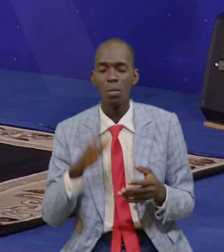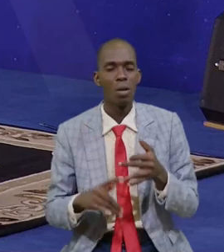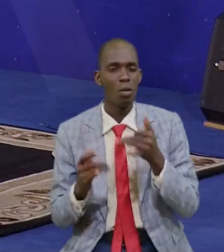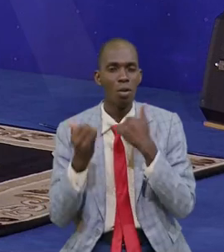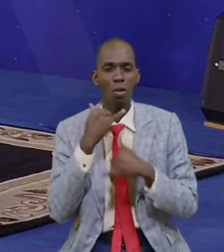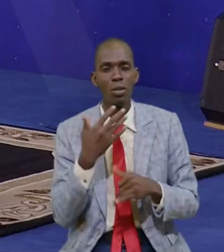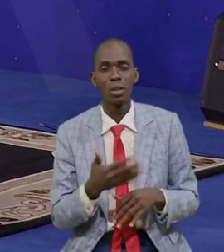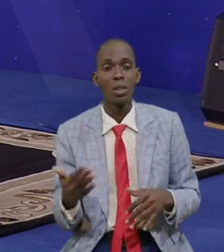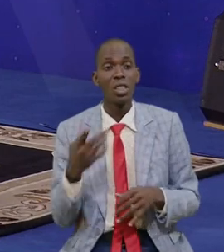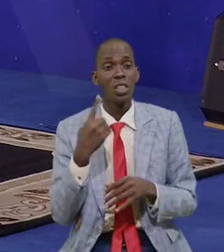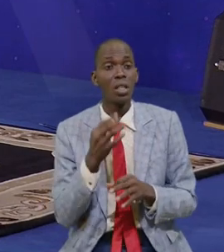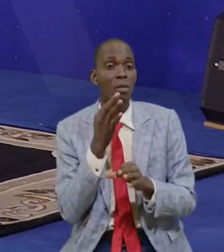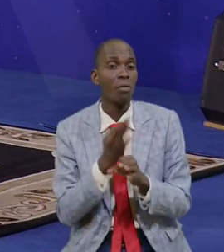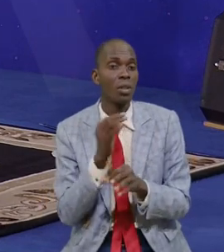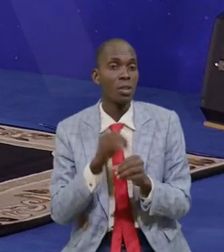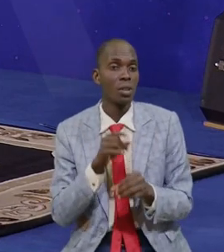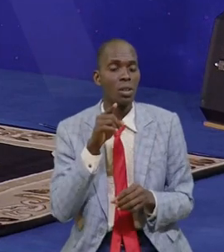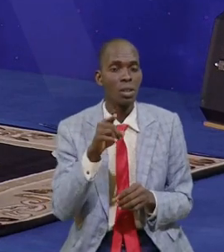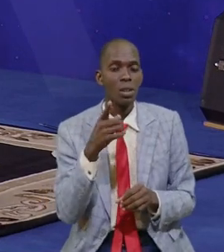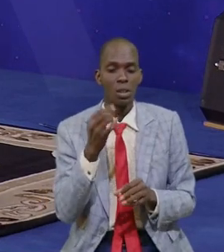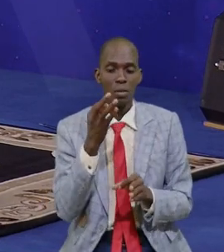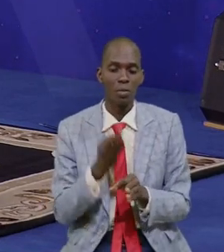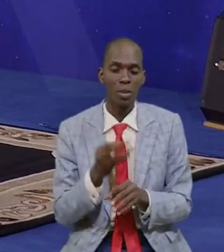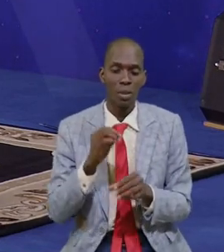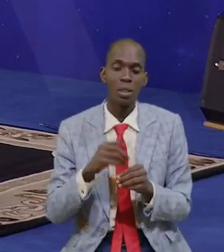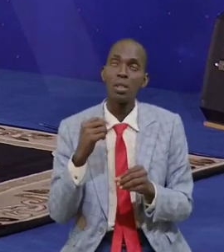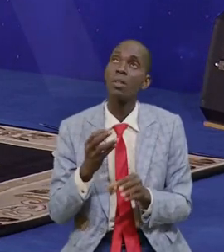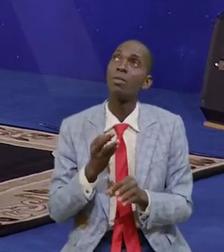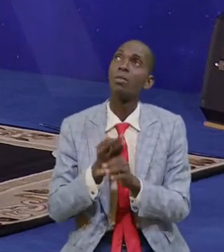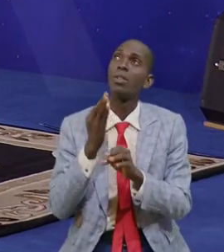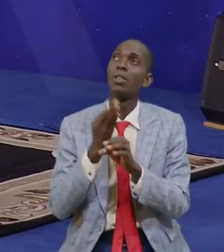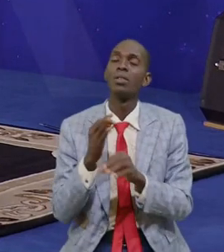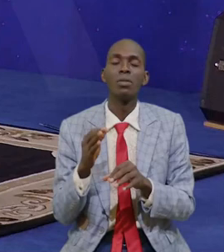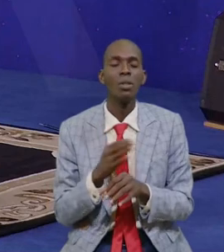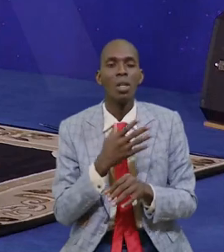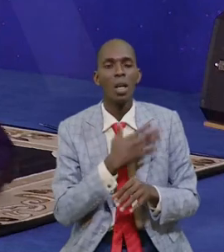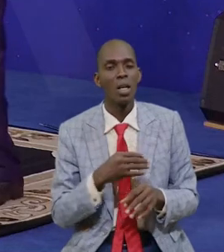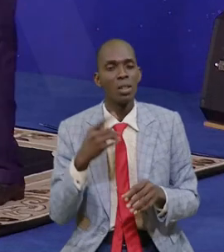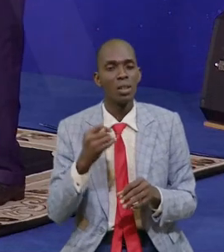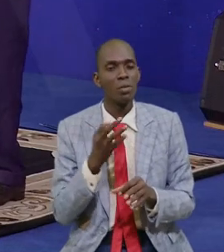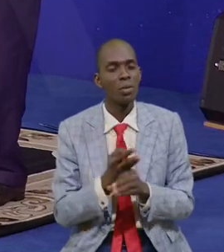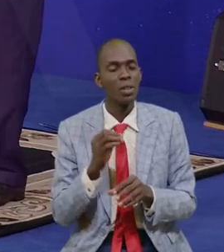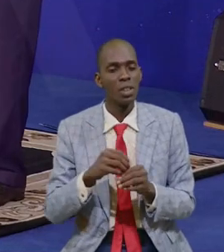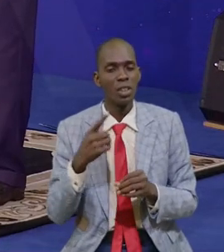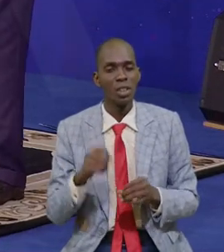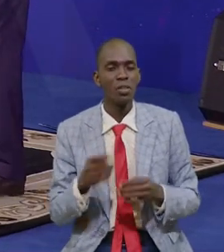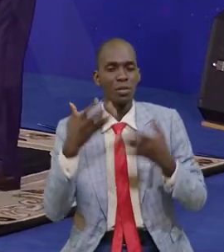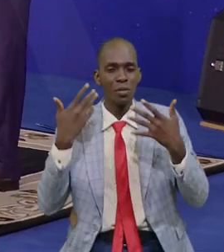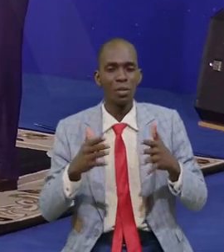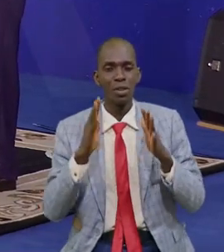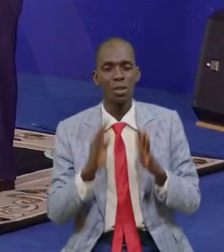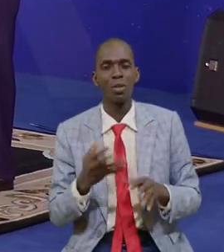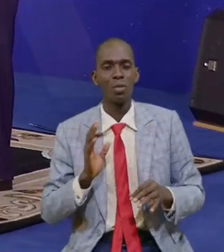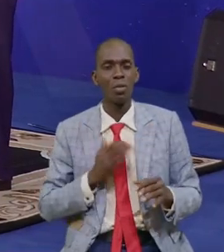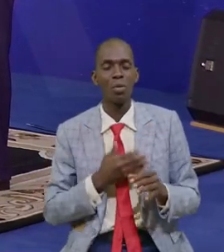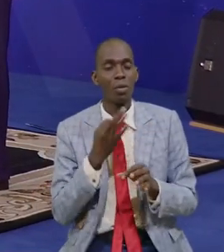him. The faith in the faithful. The faith and the finisher of our faith. Without faith, it's impossible to please him.